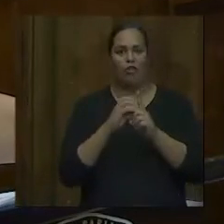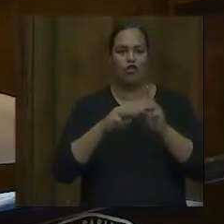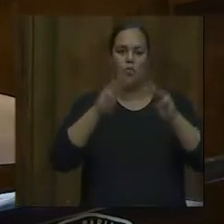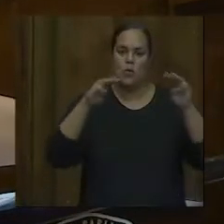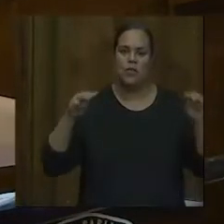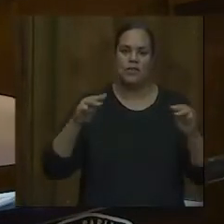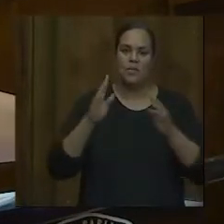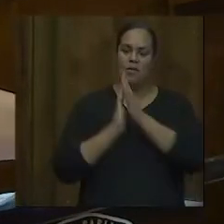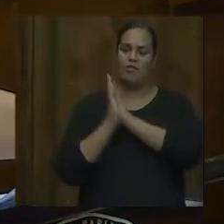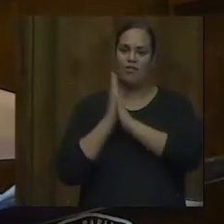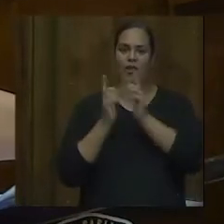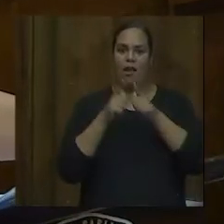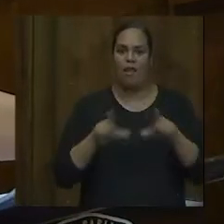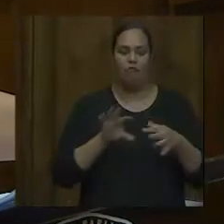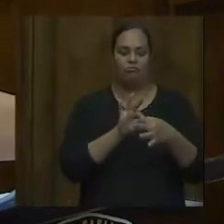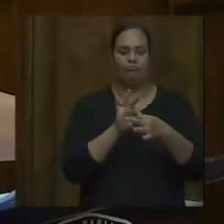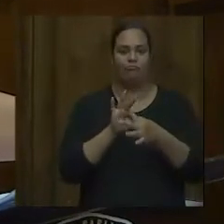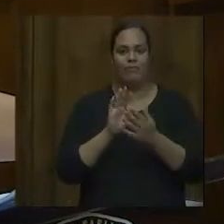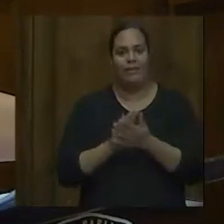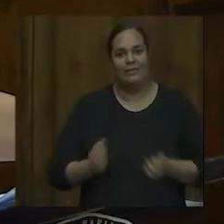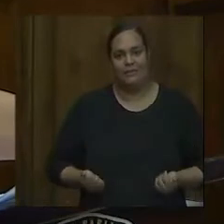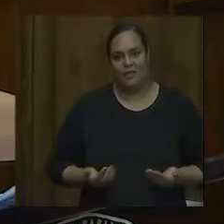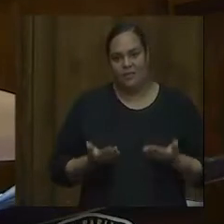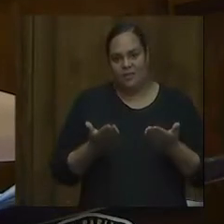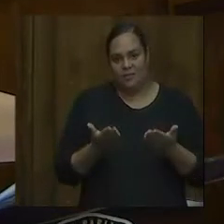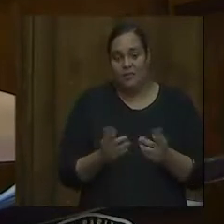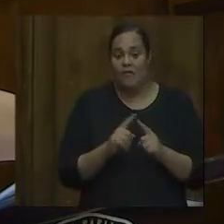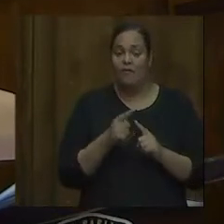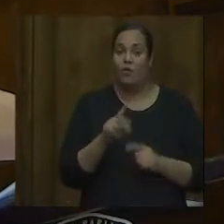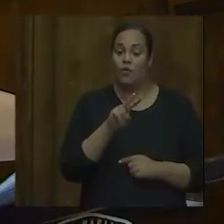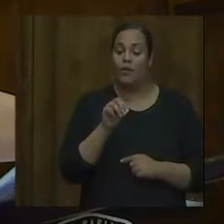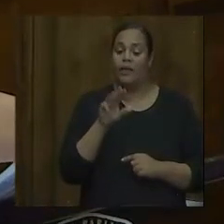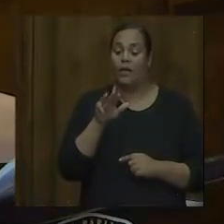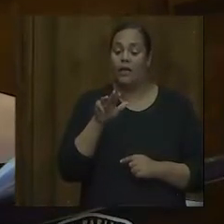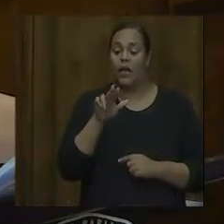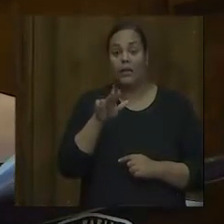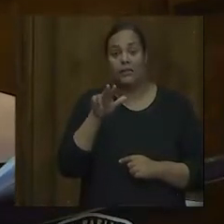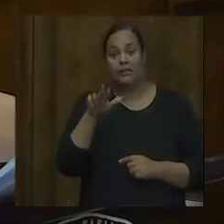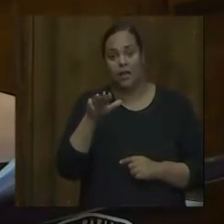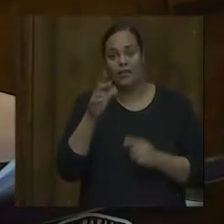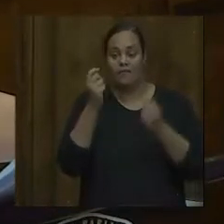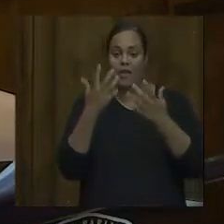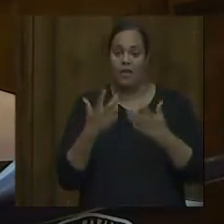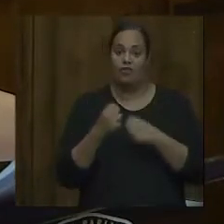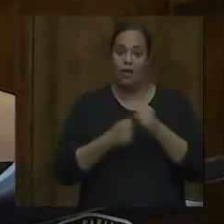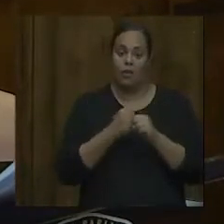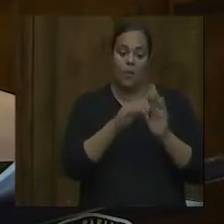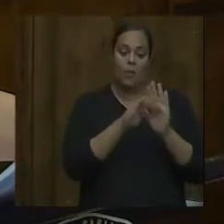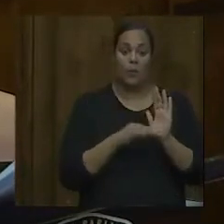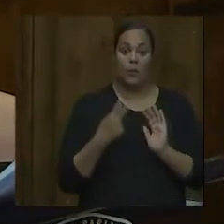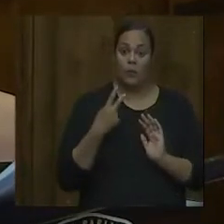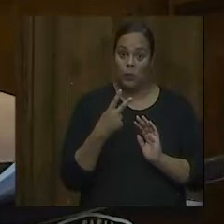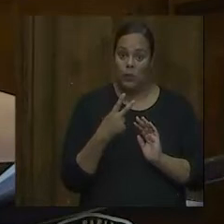museum, heritage and language-related services. For the 2018-19 financial year, Program